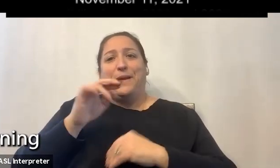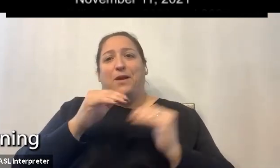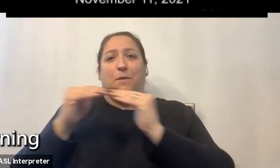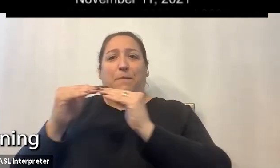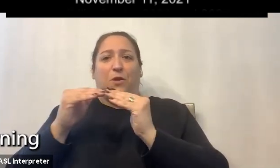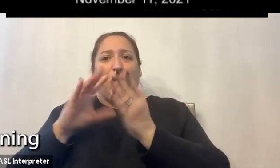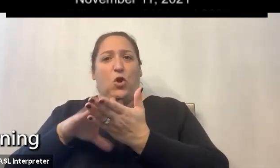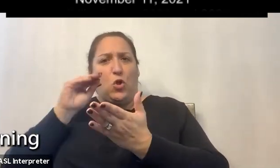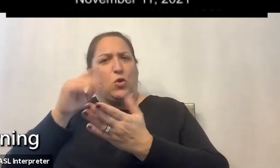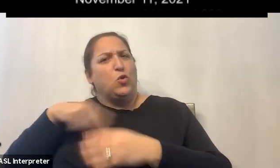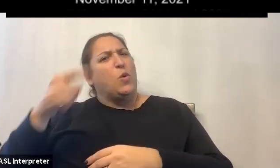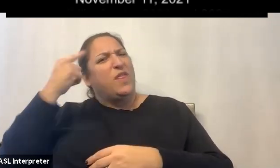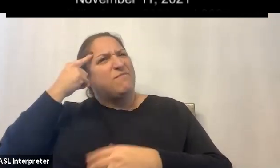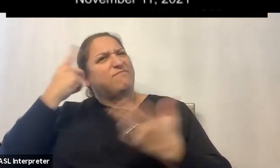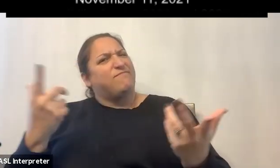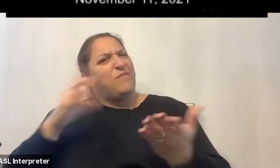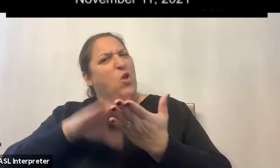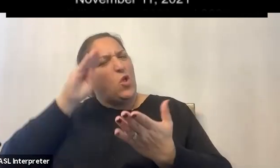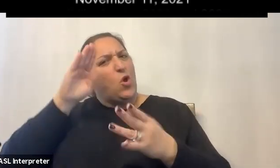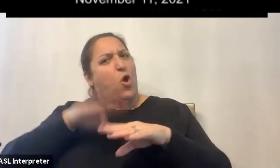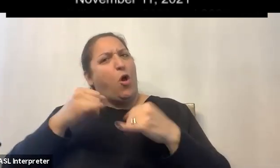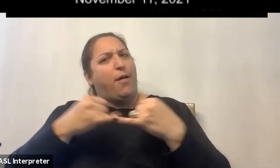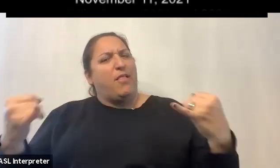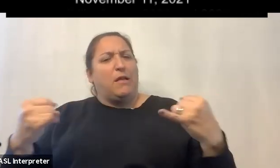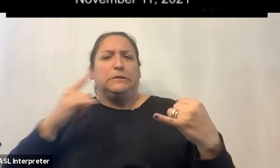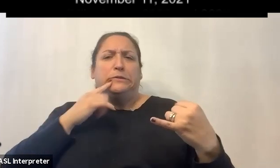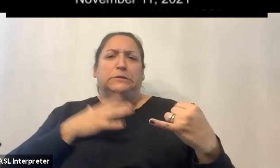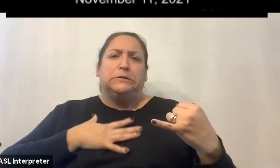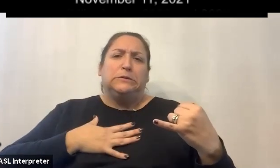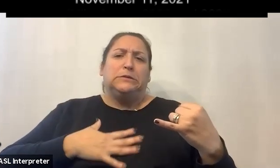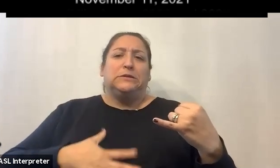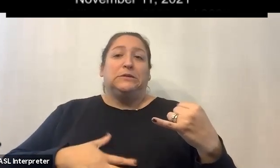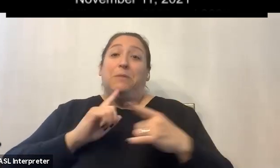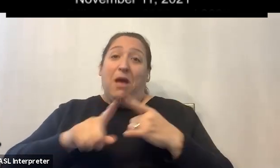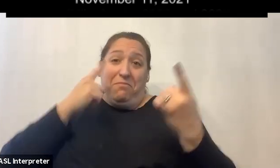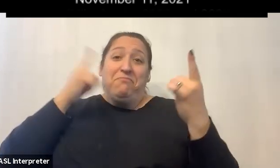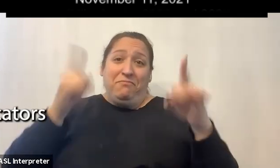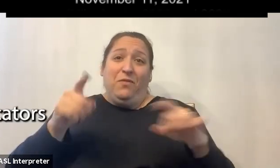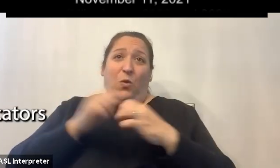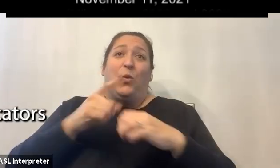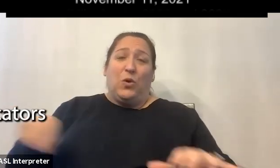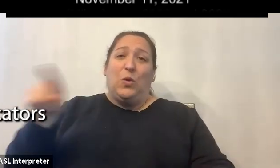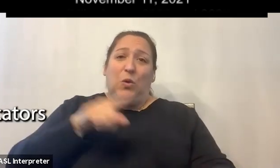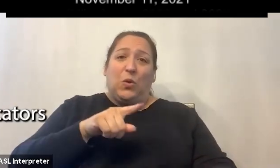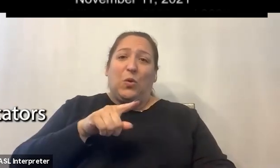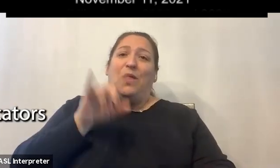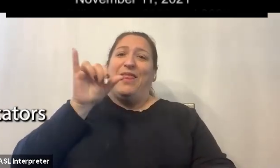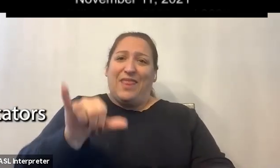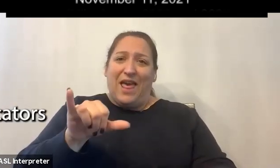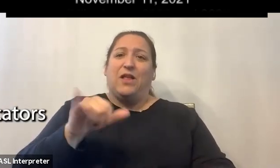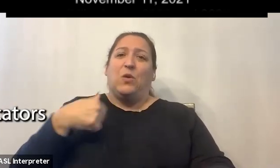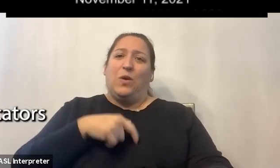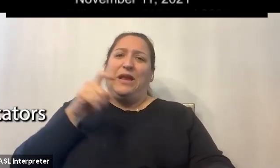be thinking, learning online is a drudgery, and I completely agree with you. And that is why we